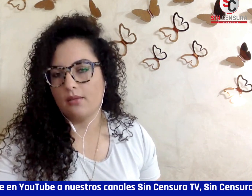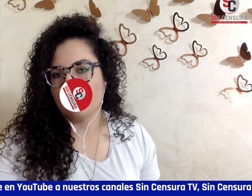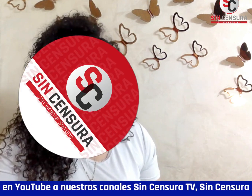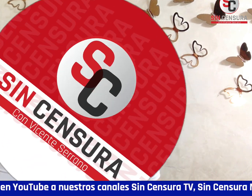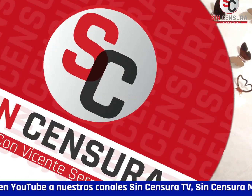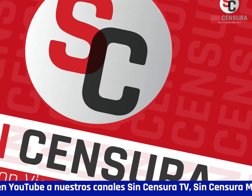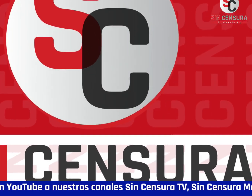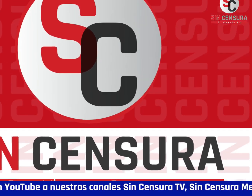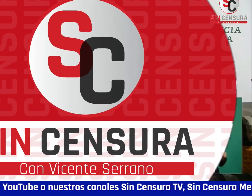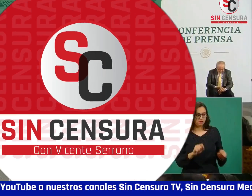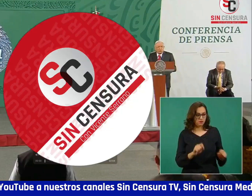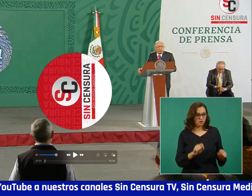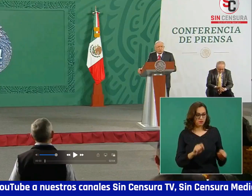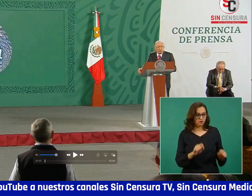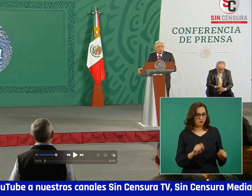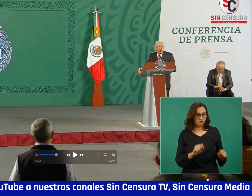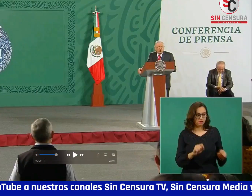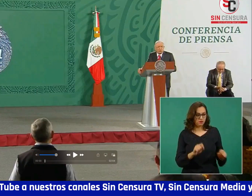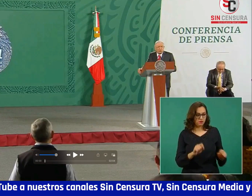se debe.